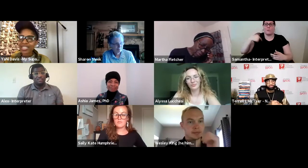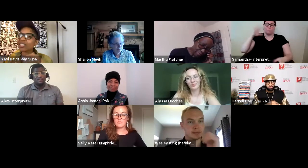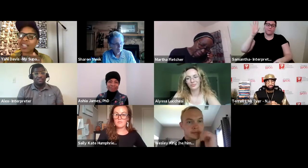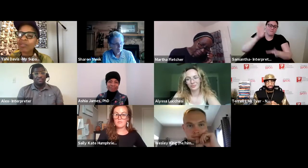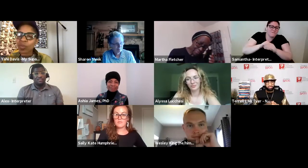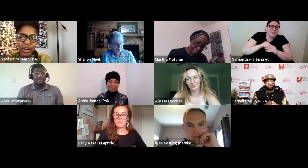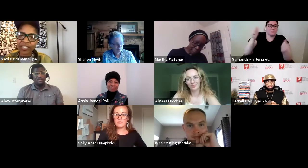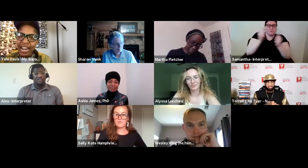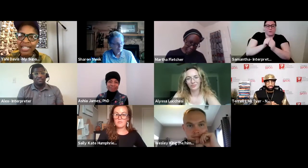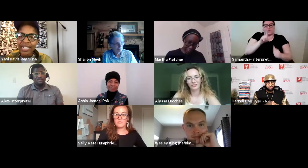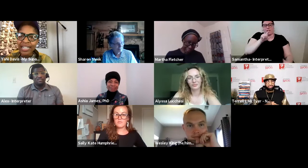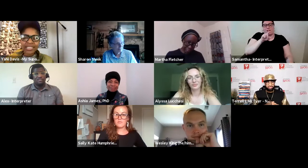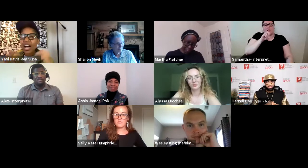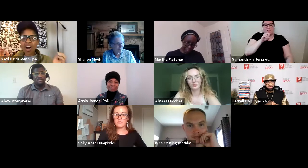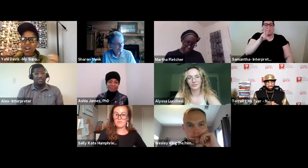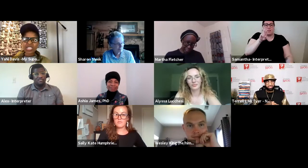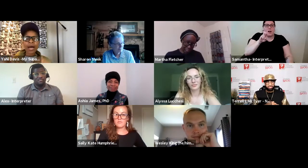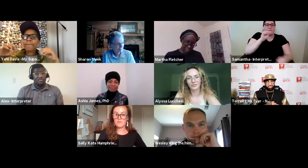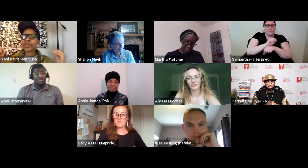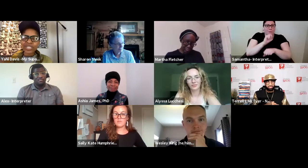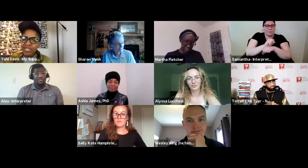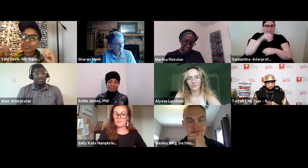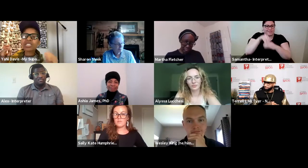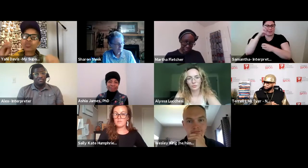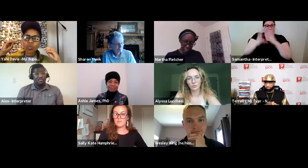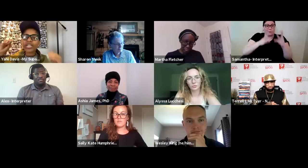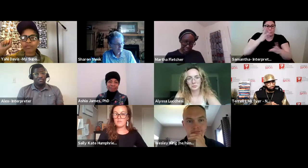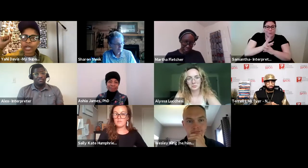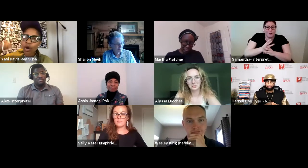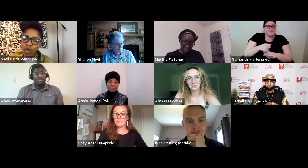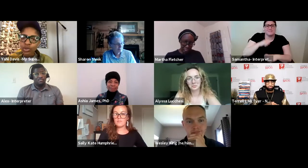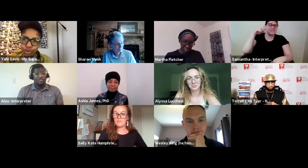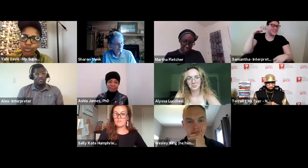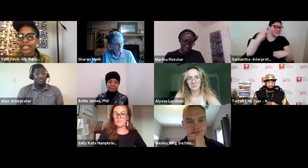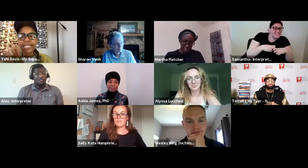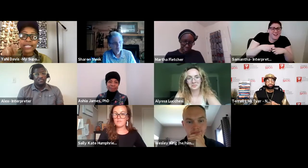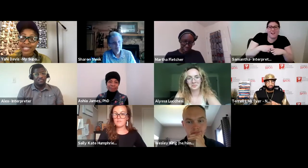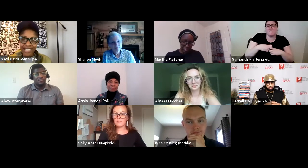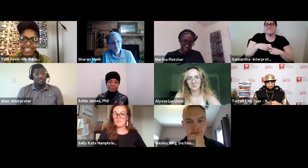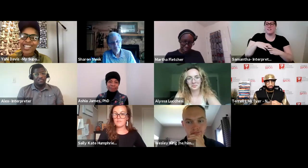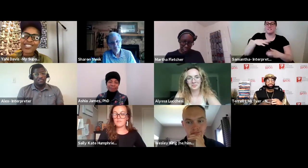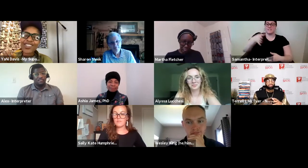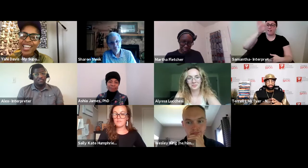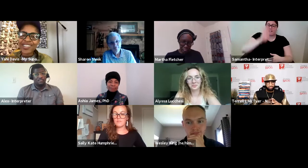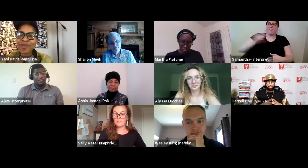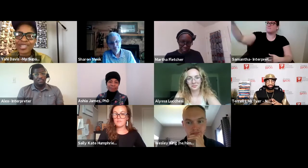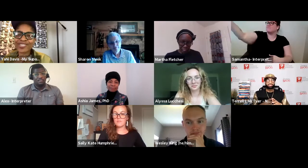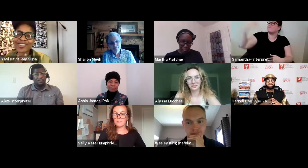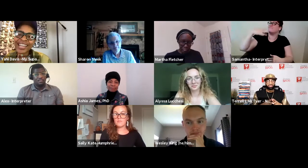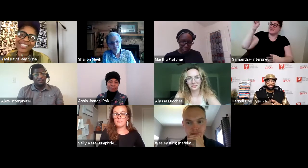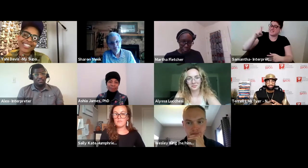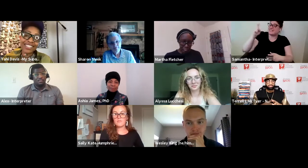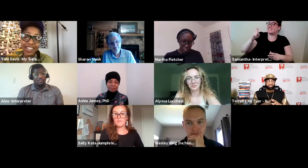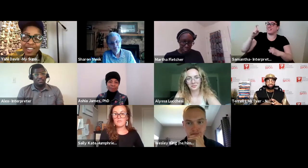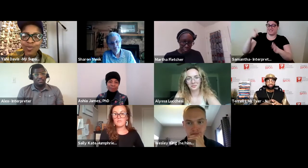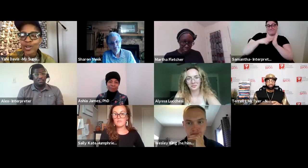world, this love work, right? It's not hard, it's not burdensome. This is what we have been called to do in this season. So thank you for being